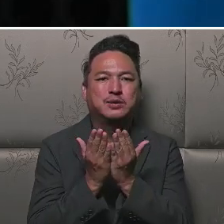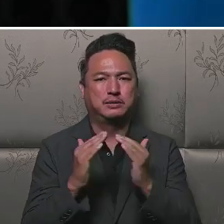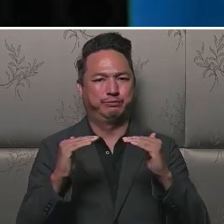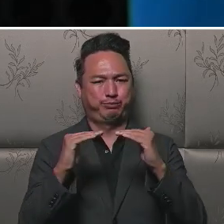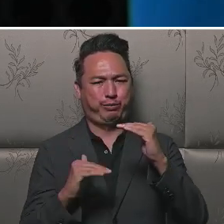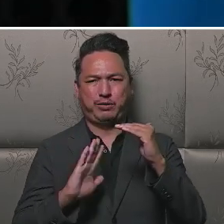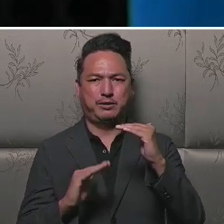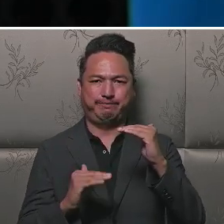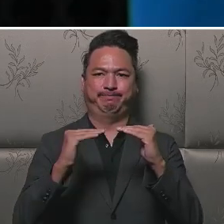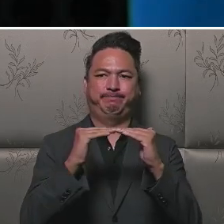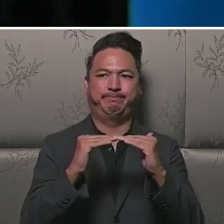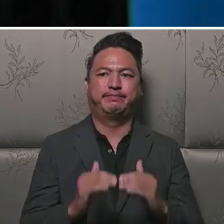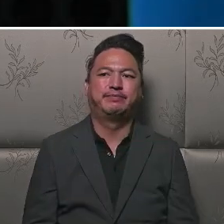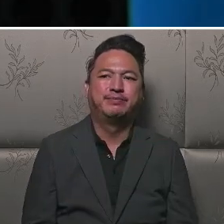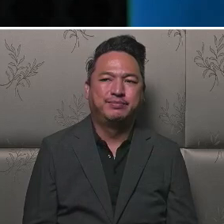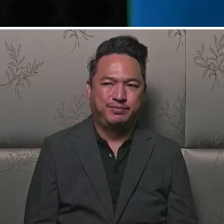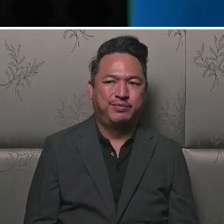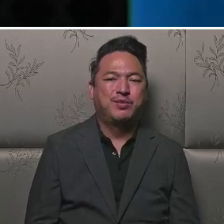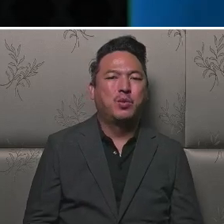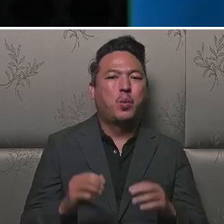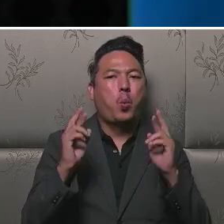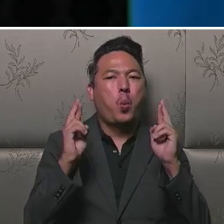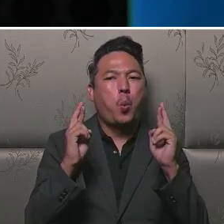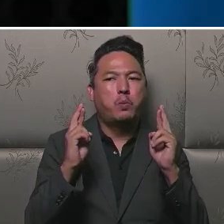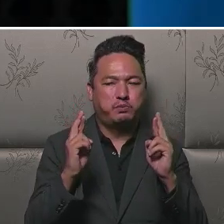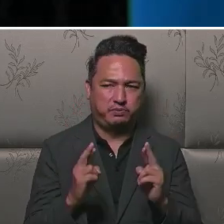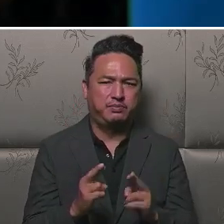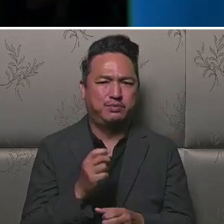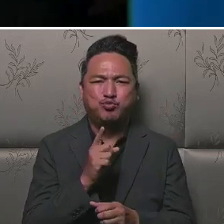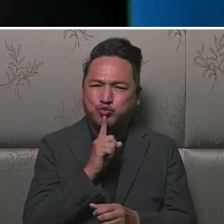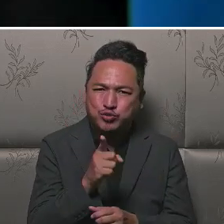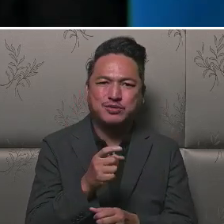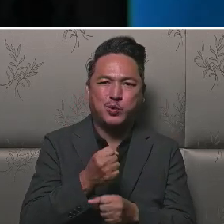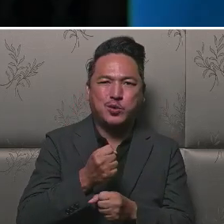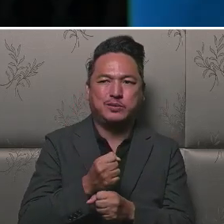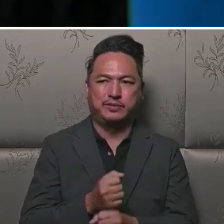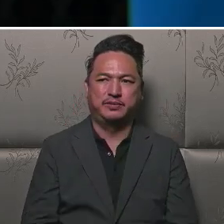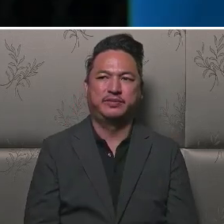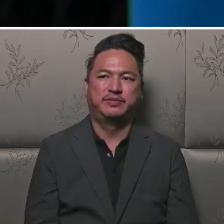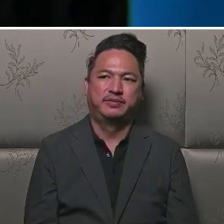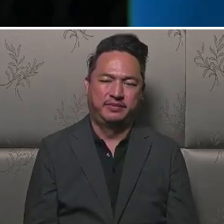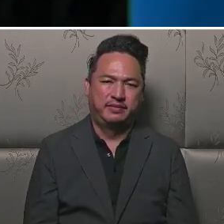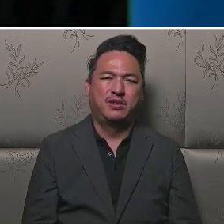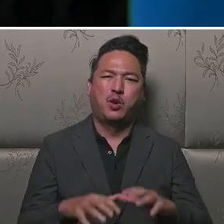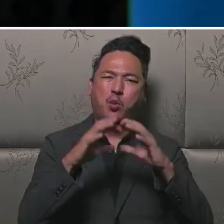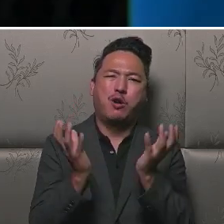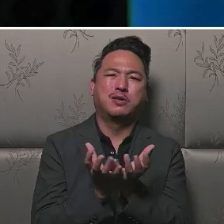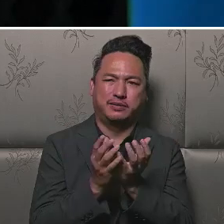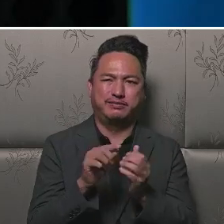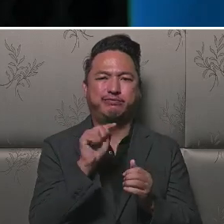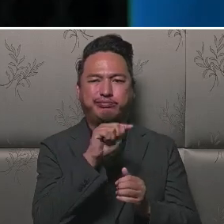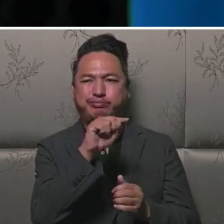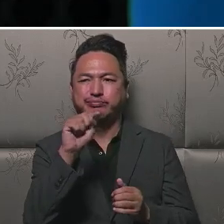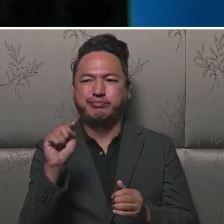as a result, because we really hope to reduce the educational gap. So that's the reason why we're coming with